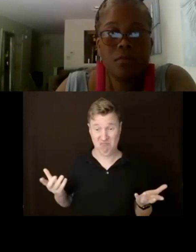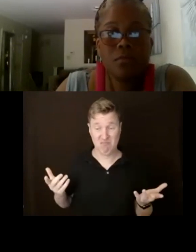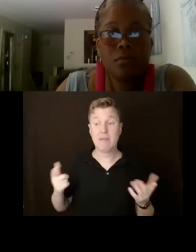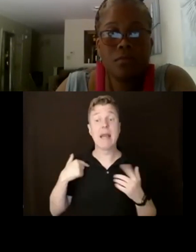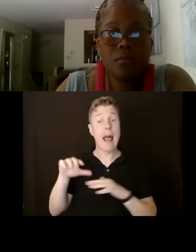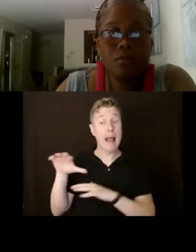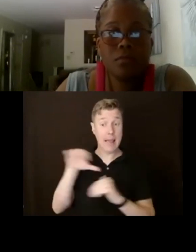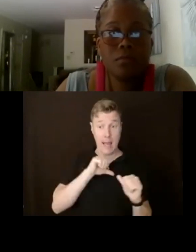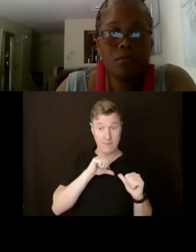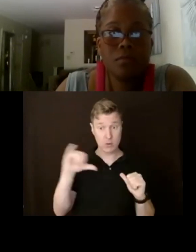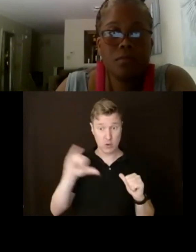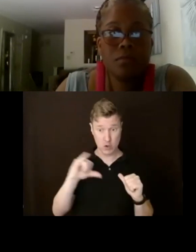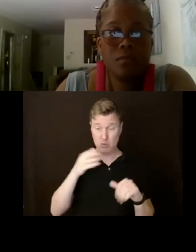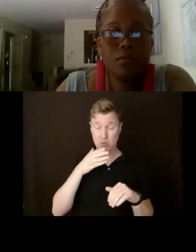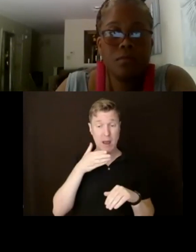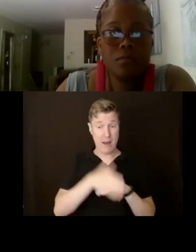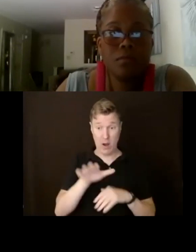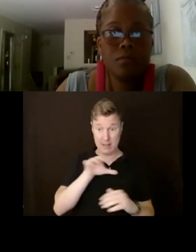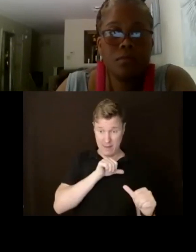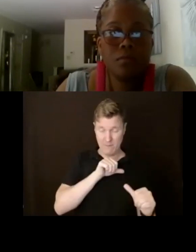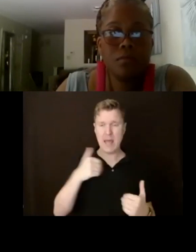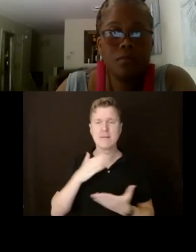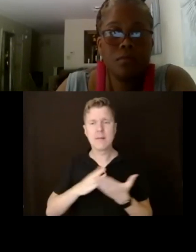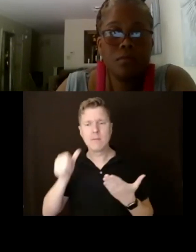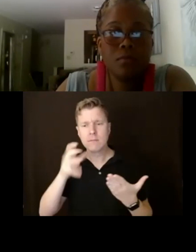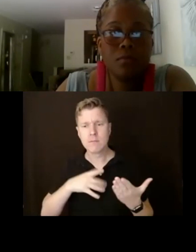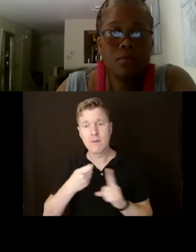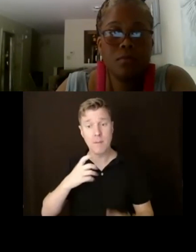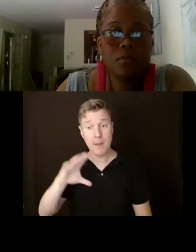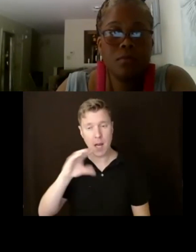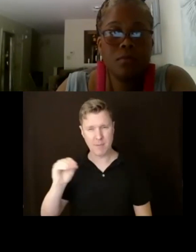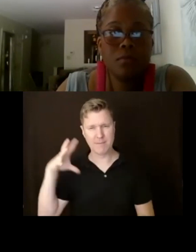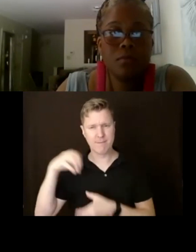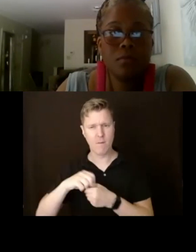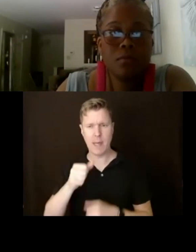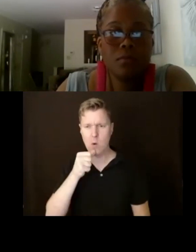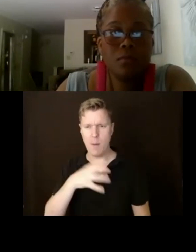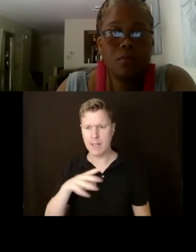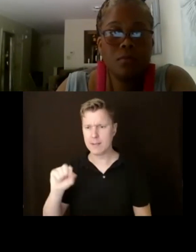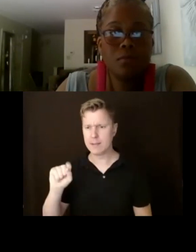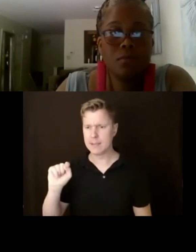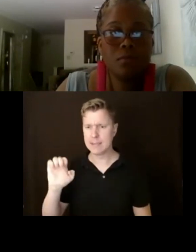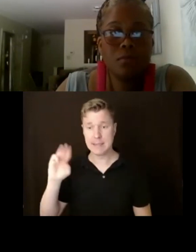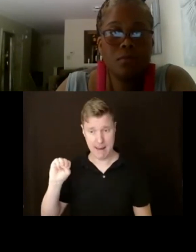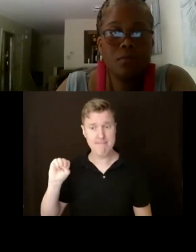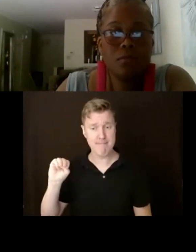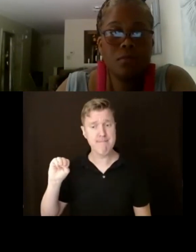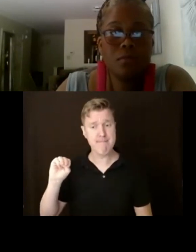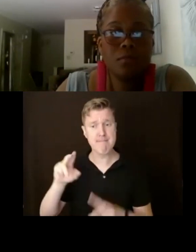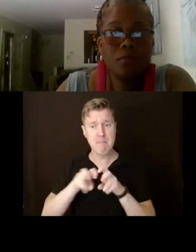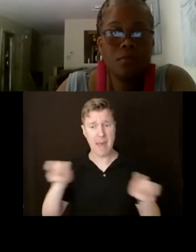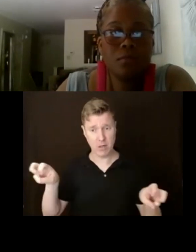leaving. I had women from that company on one of my like women in STEM panels from a organization I previously worked